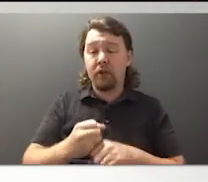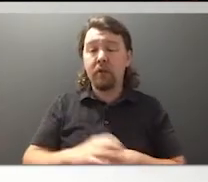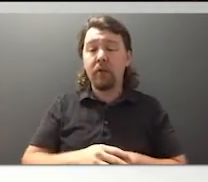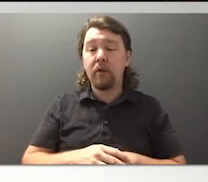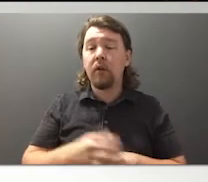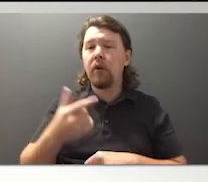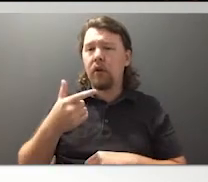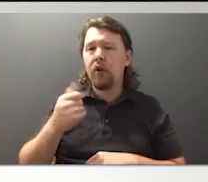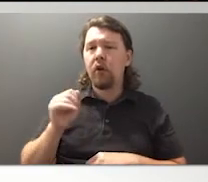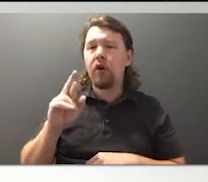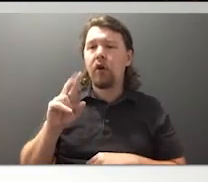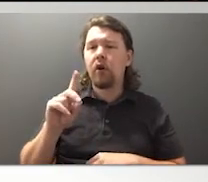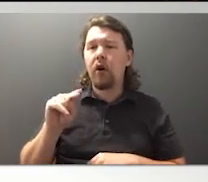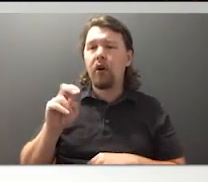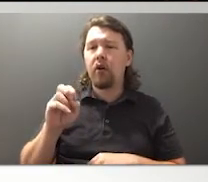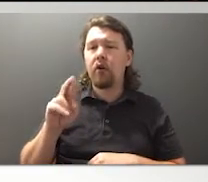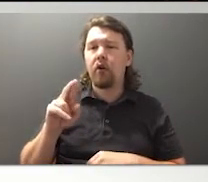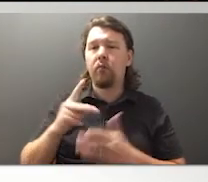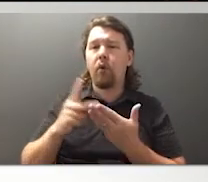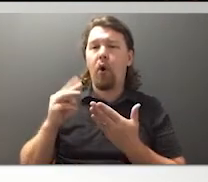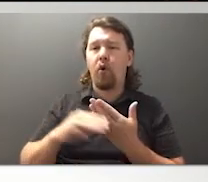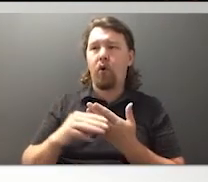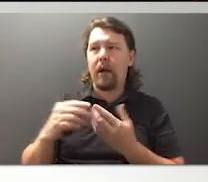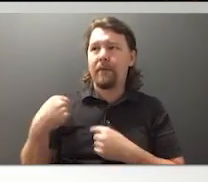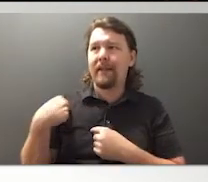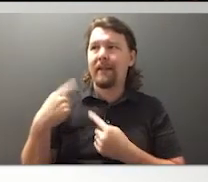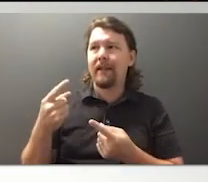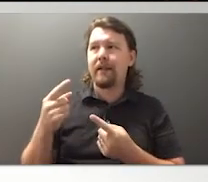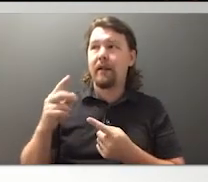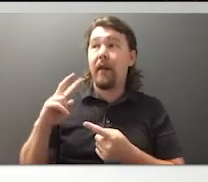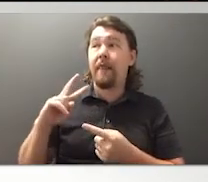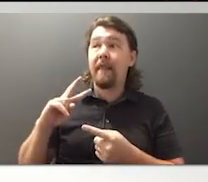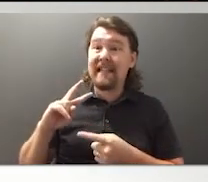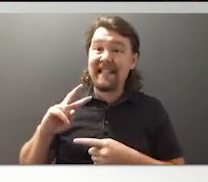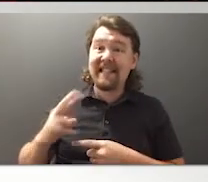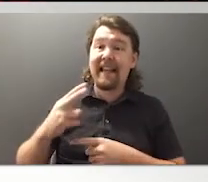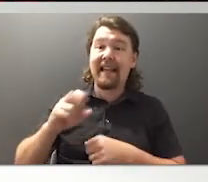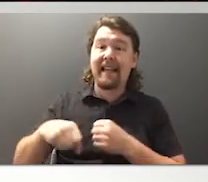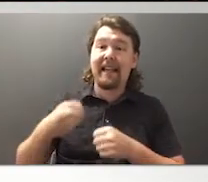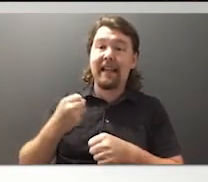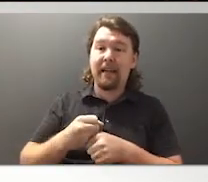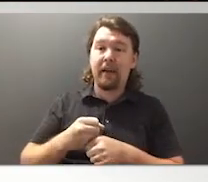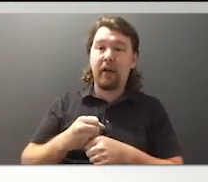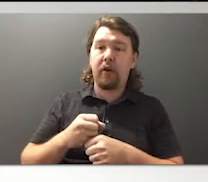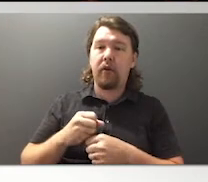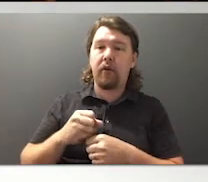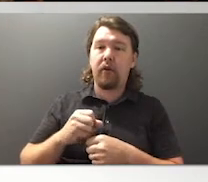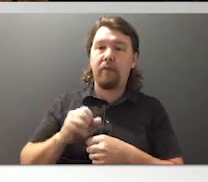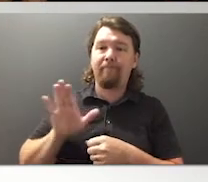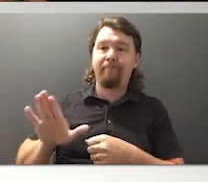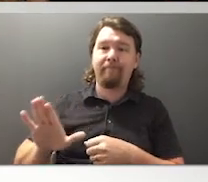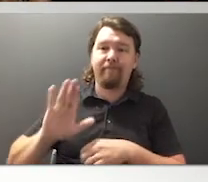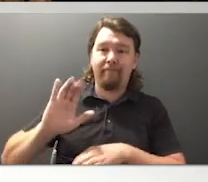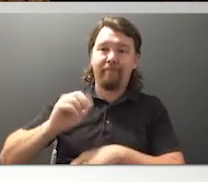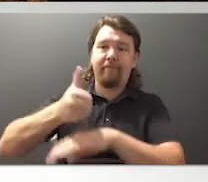Gardner program since the second year that it was in inception, so for the